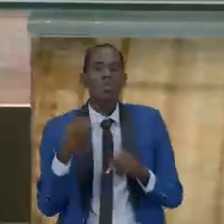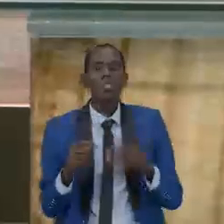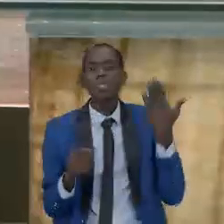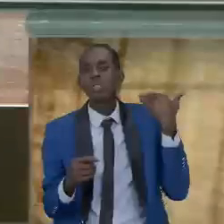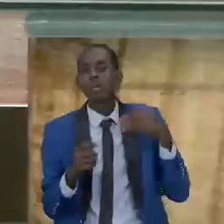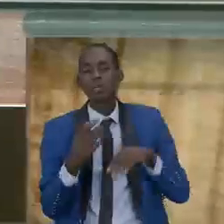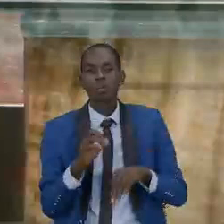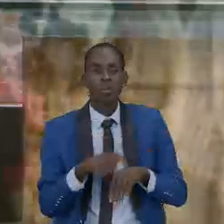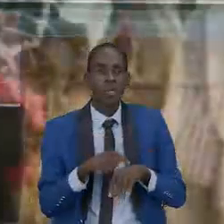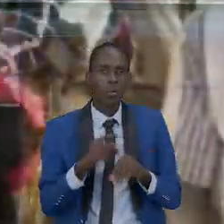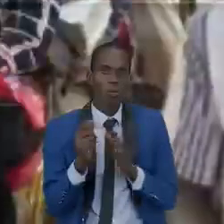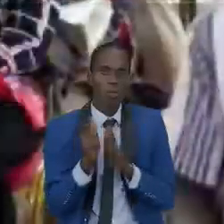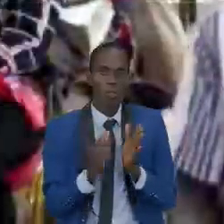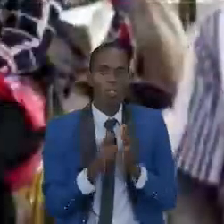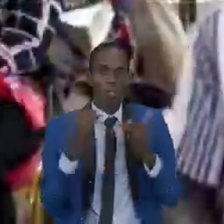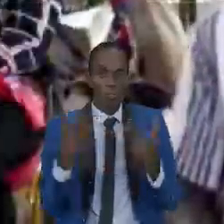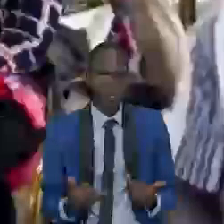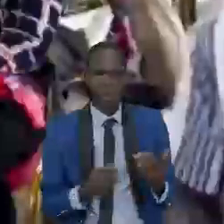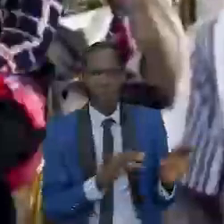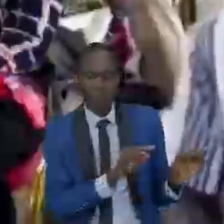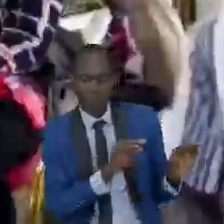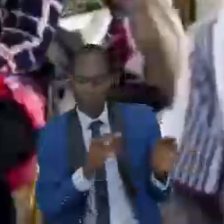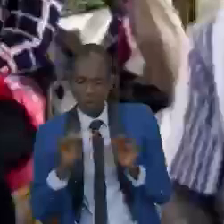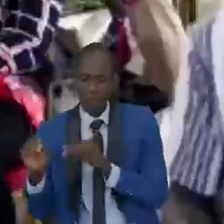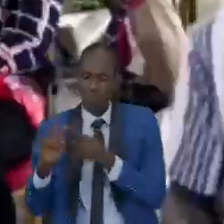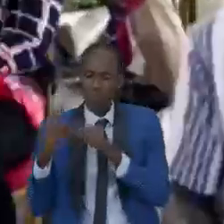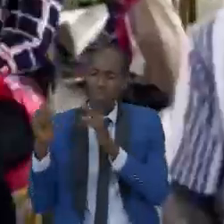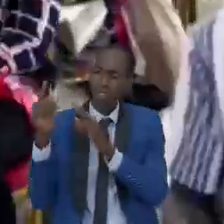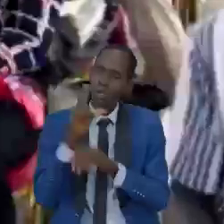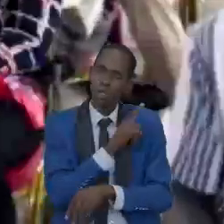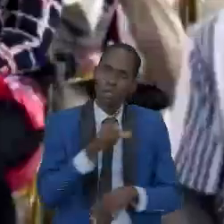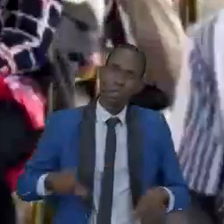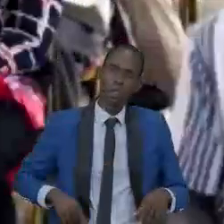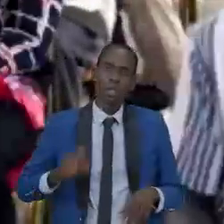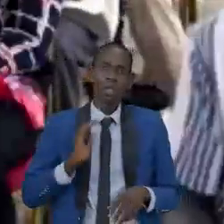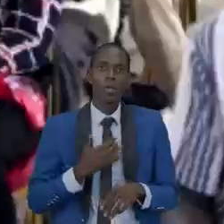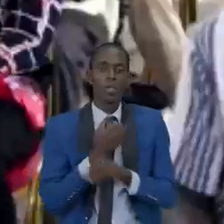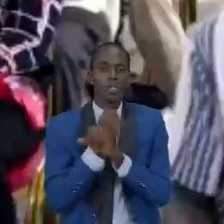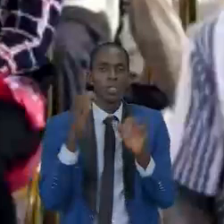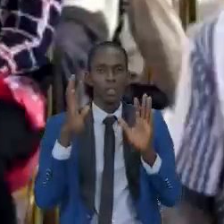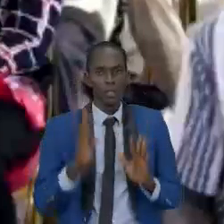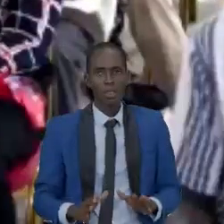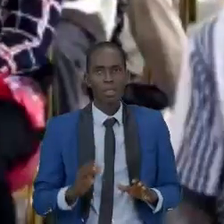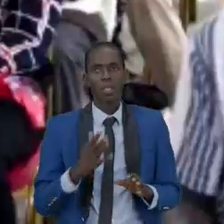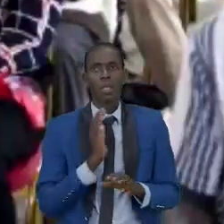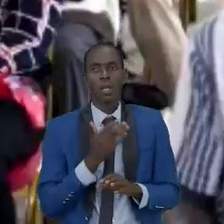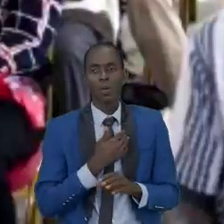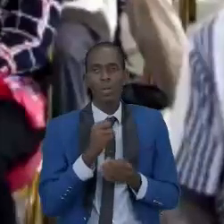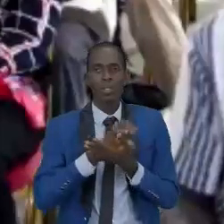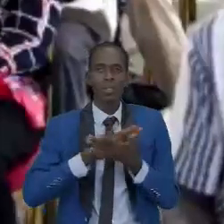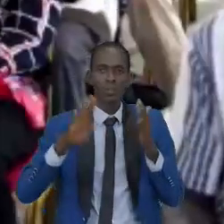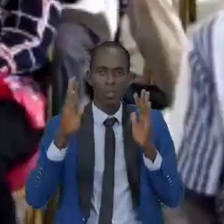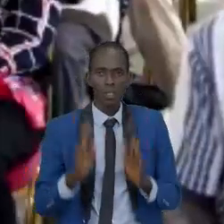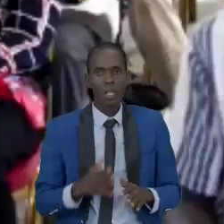Now we come to the Lord, our Savior, our Redeemer, our Sanctifier. And now because